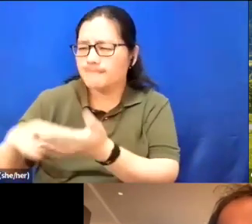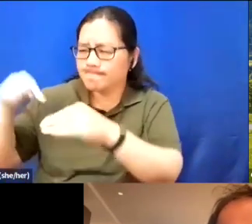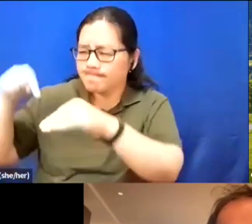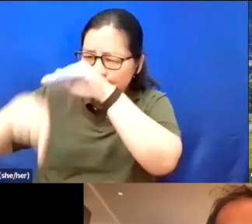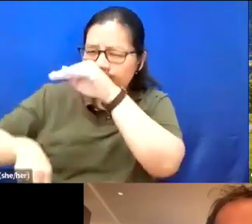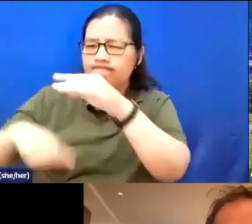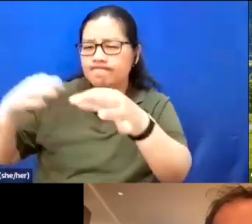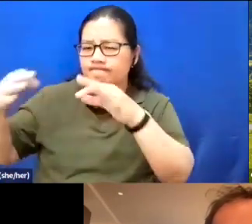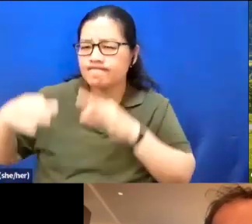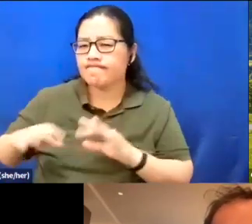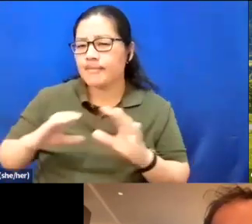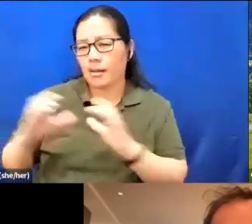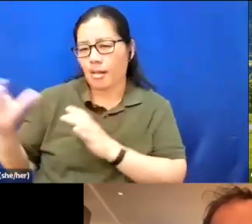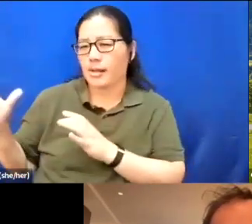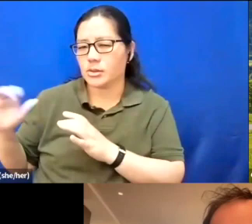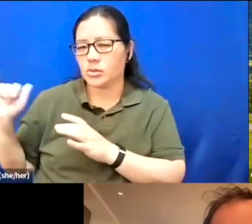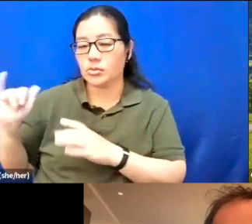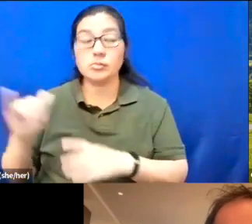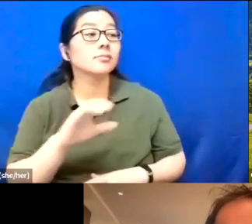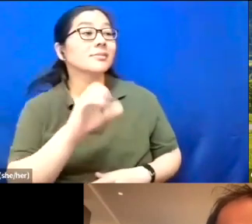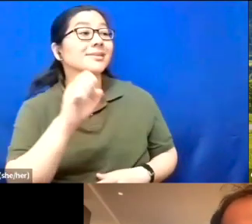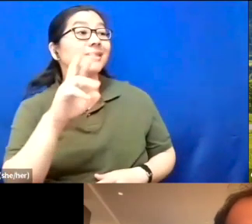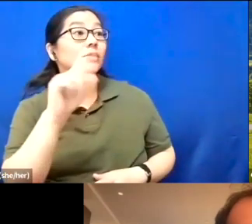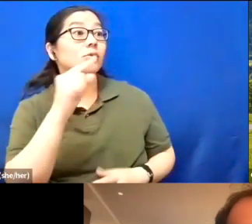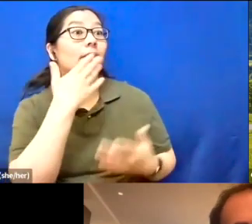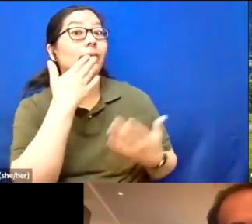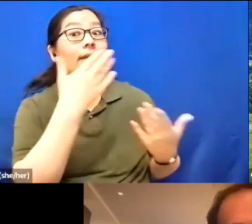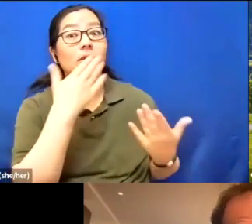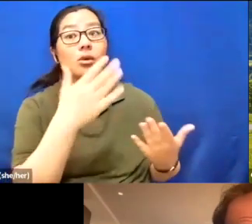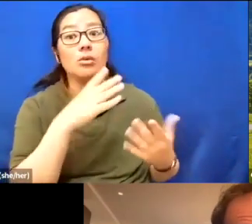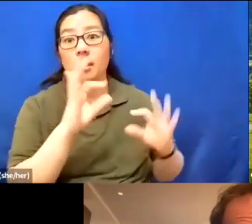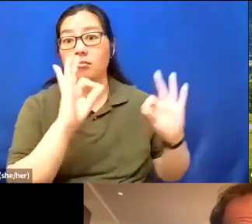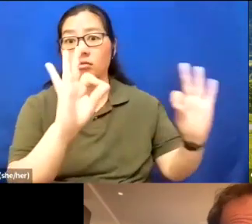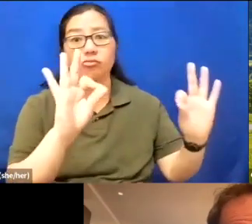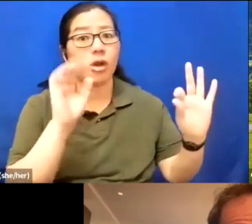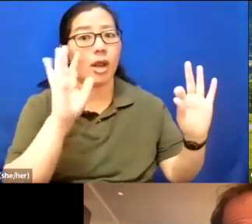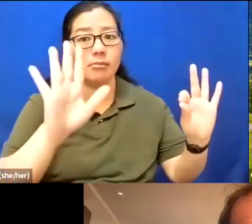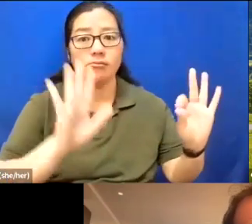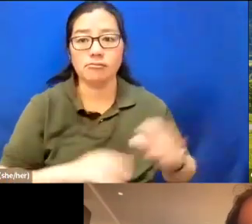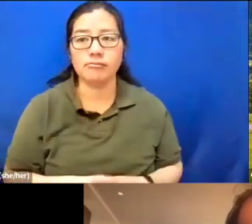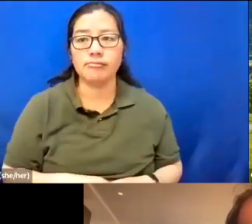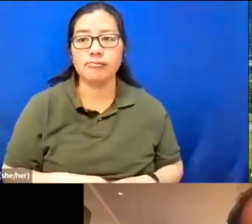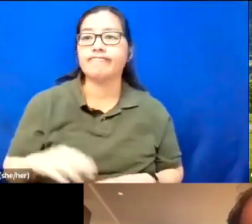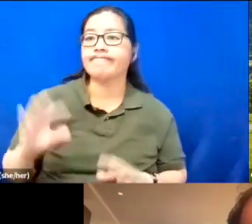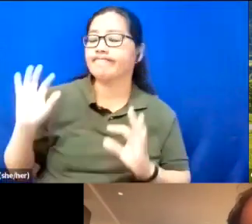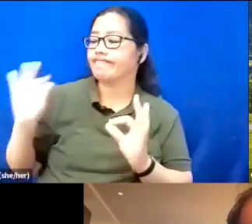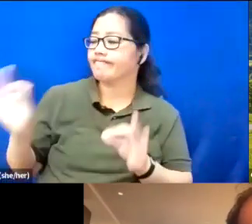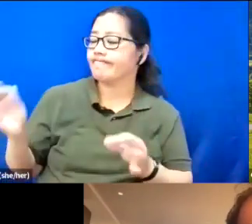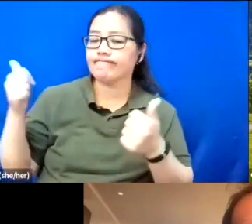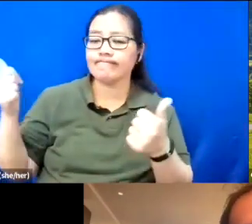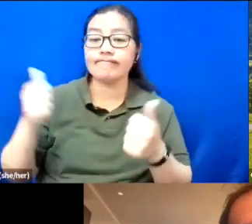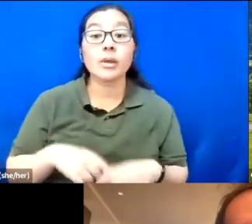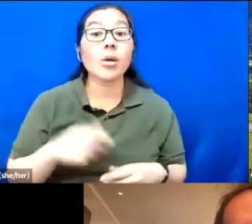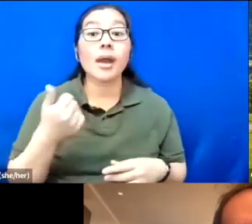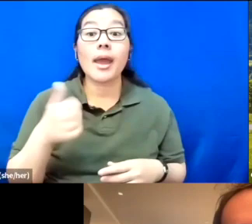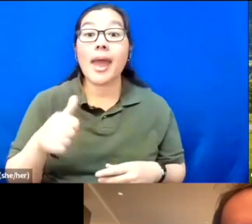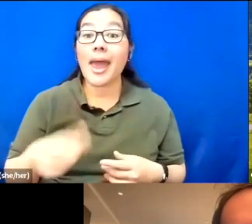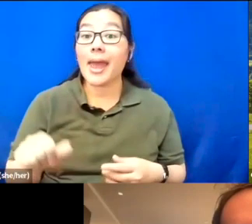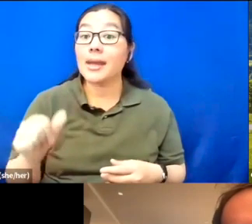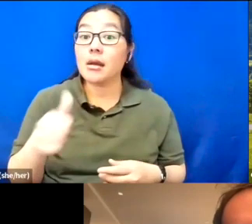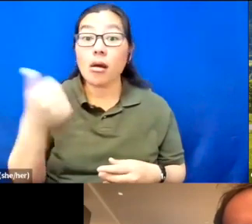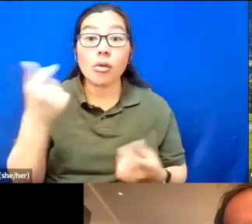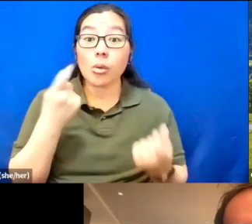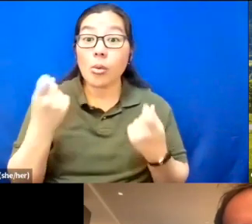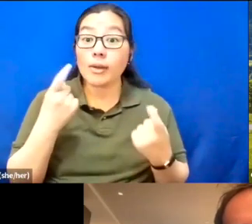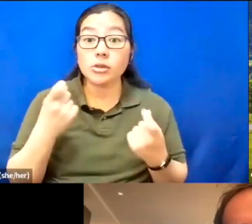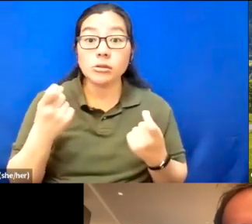deep. Okay. All right. That's great. Thank you. All right. Yeah, absolutely. Absolutely. All right. So any other questions? And if not,